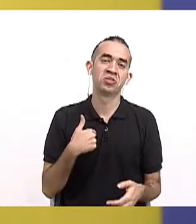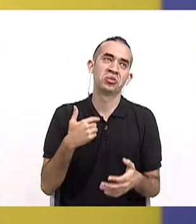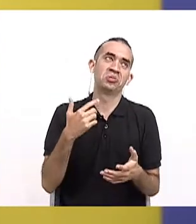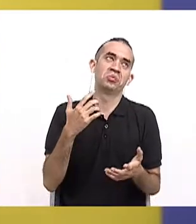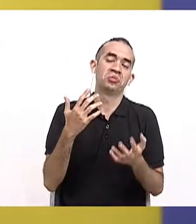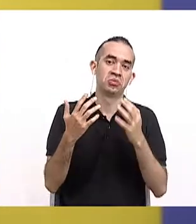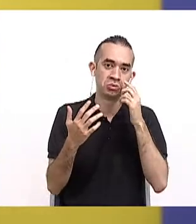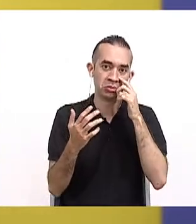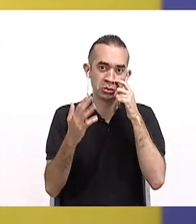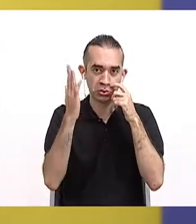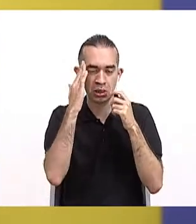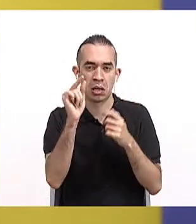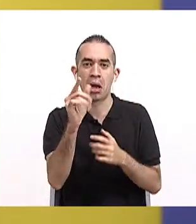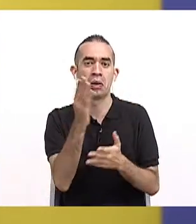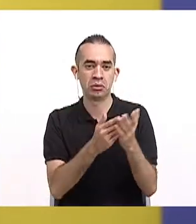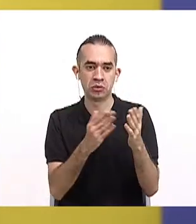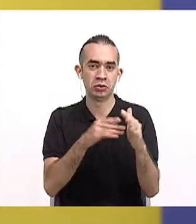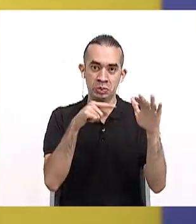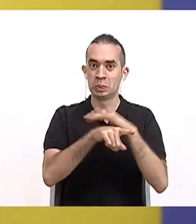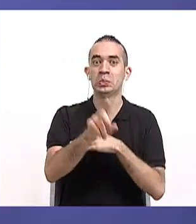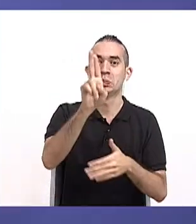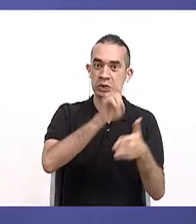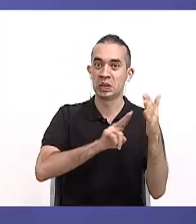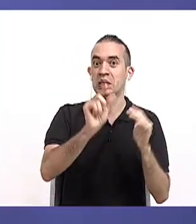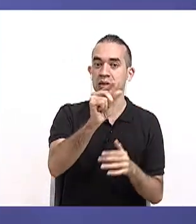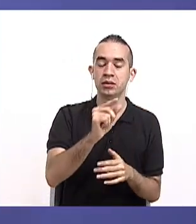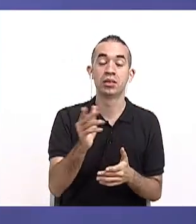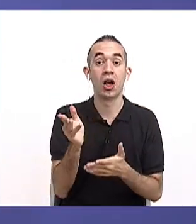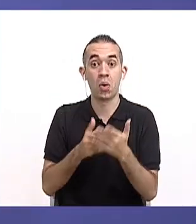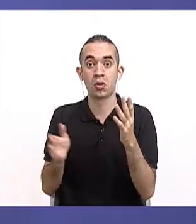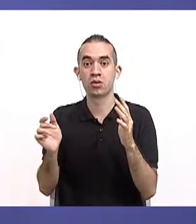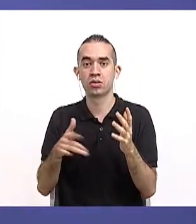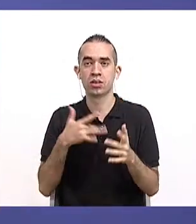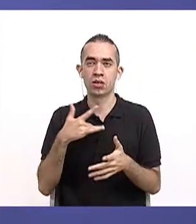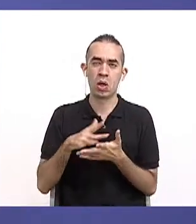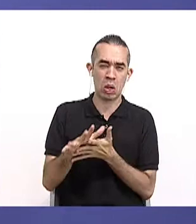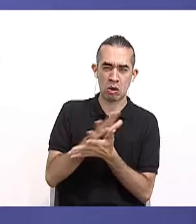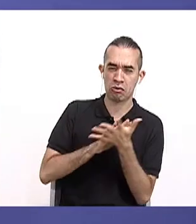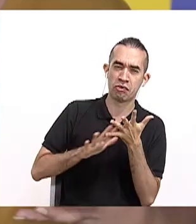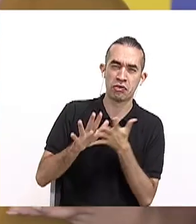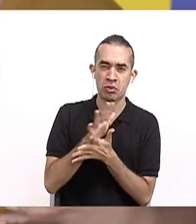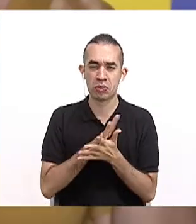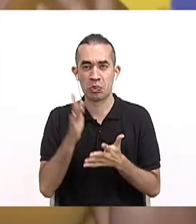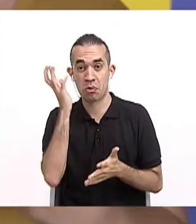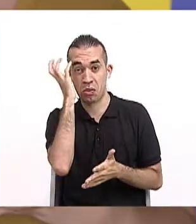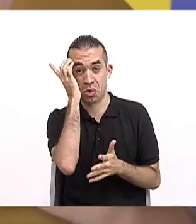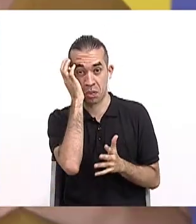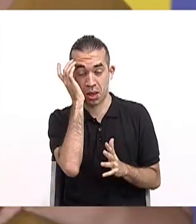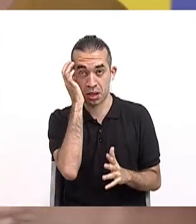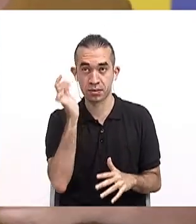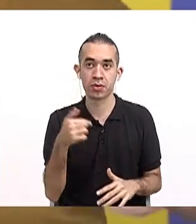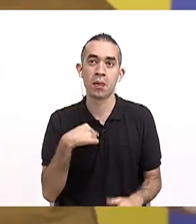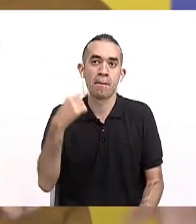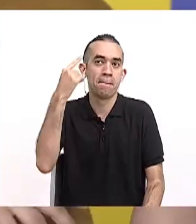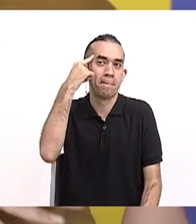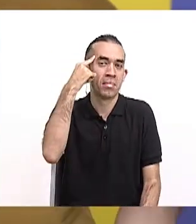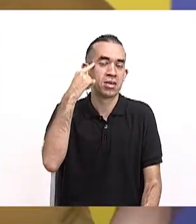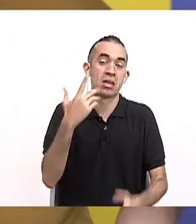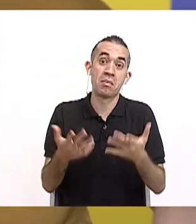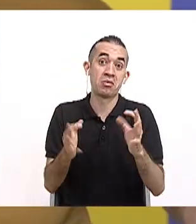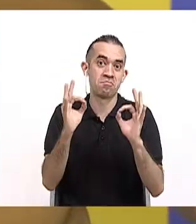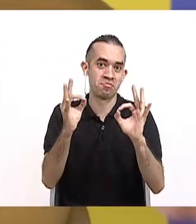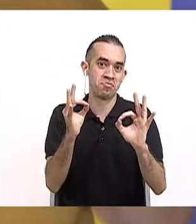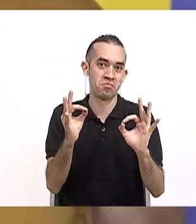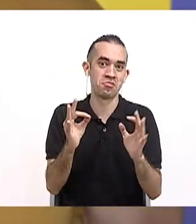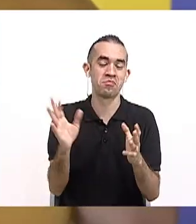go to college and some of you might feel confused or even worried. So I thought it might be cool to tell